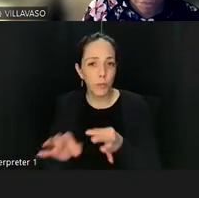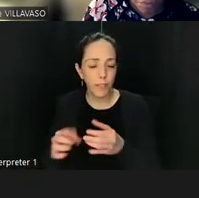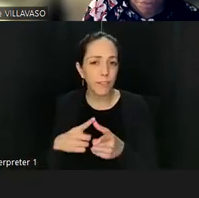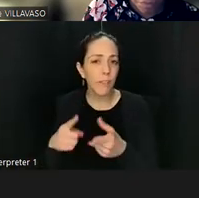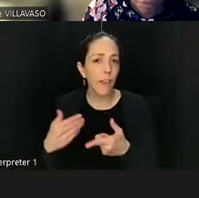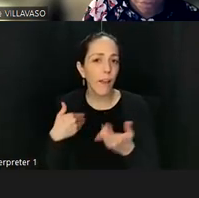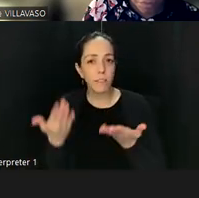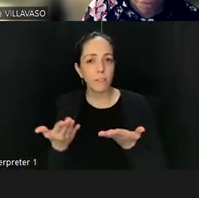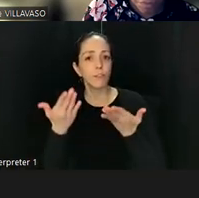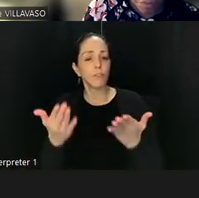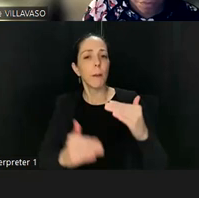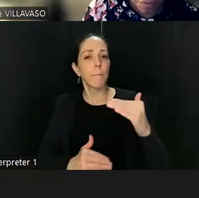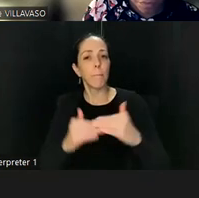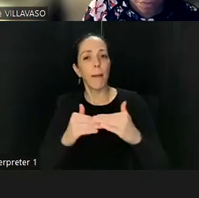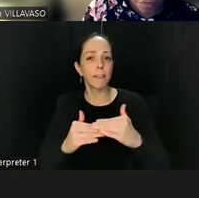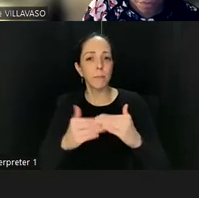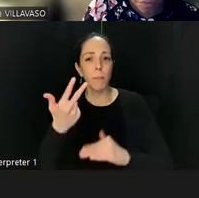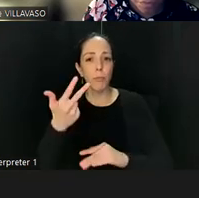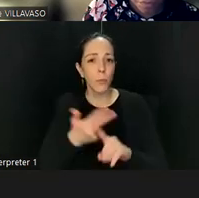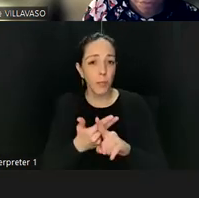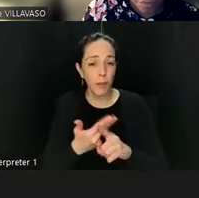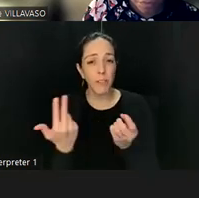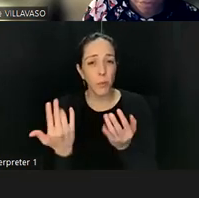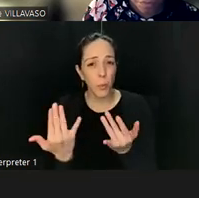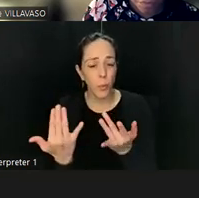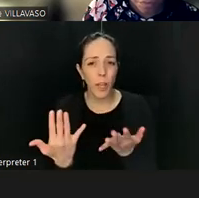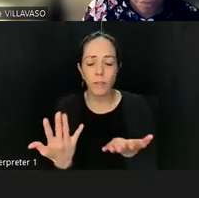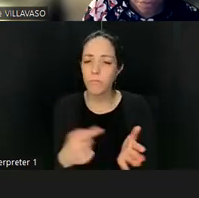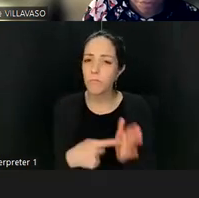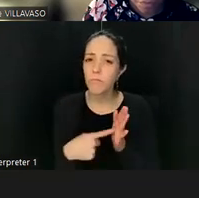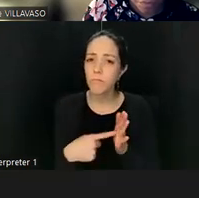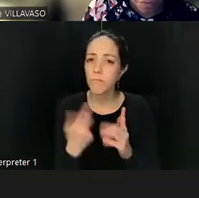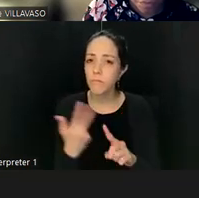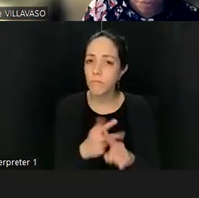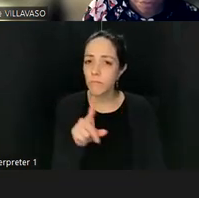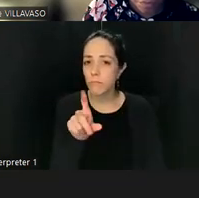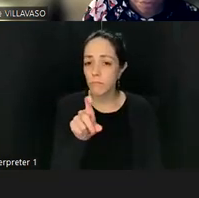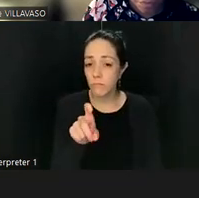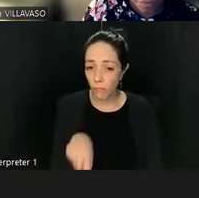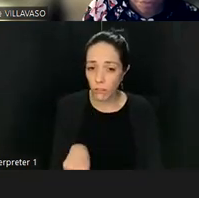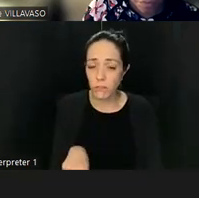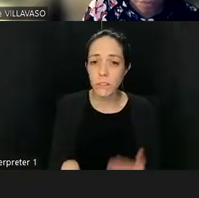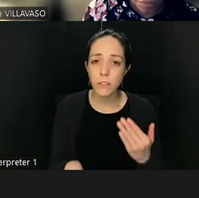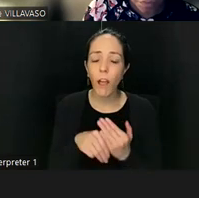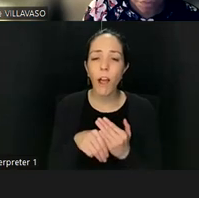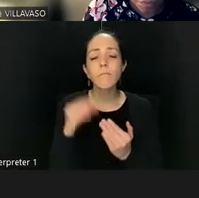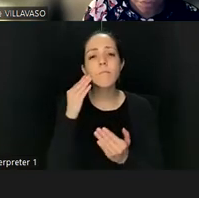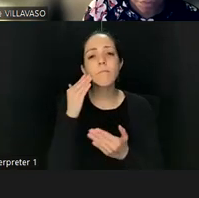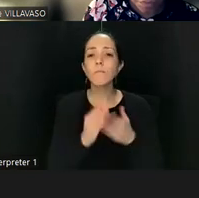a maximum of 3 months to wait that out. I don't know that we need to put a maximum number on that. I understand some people might want to